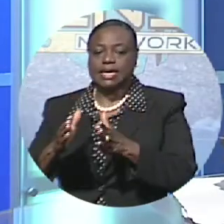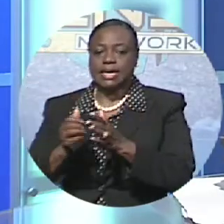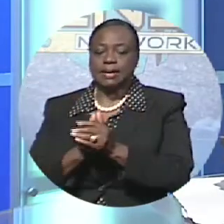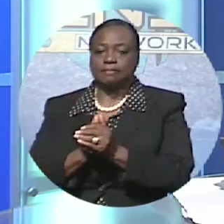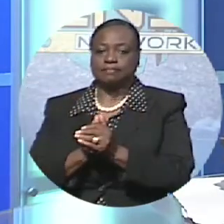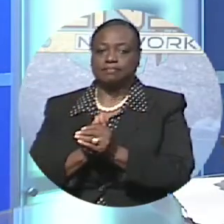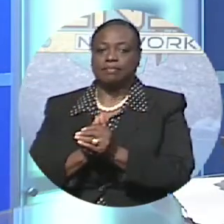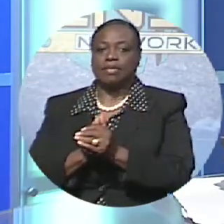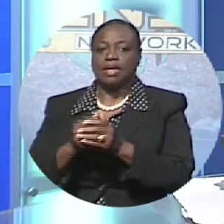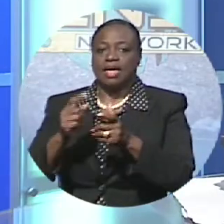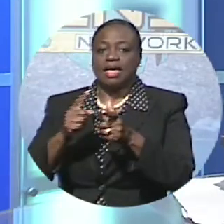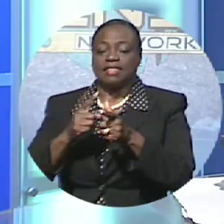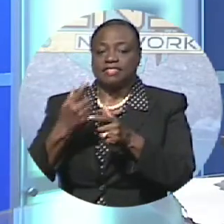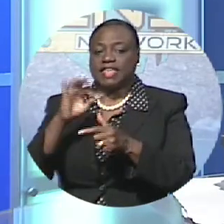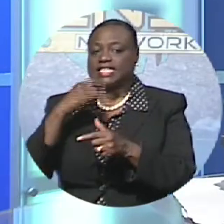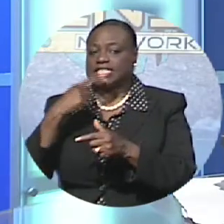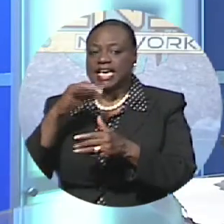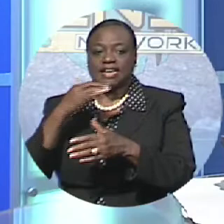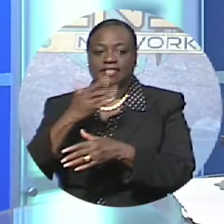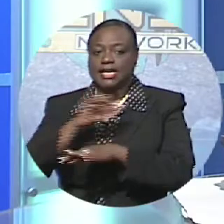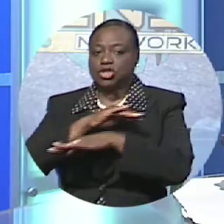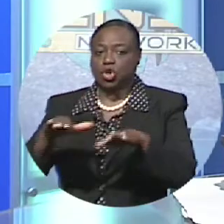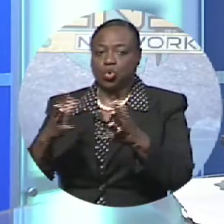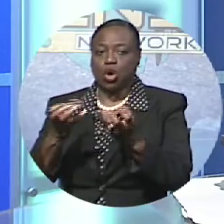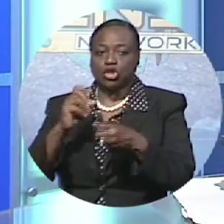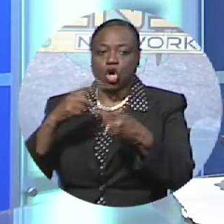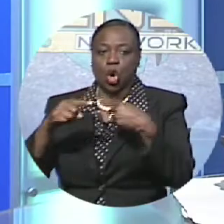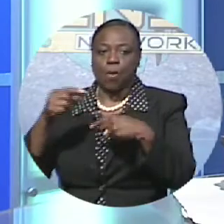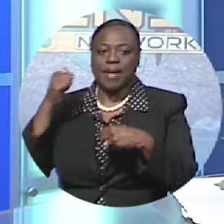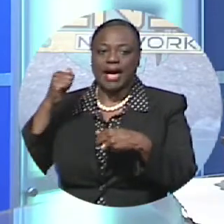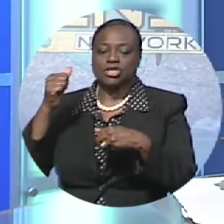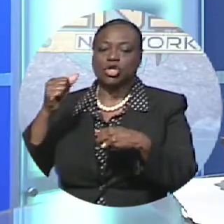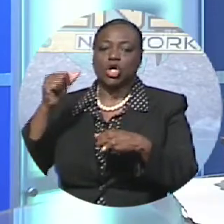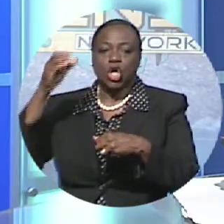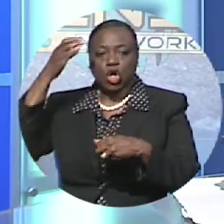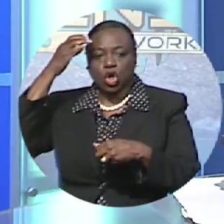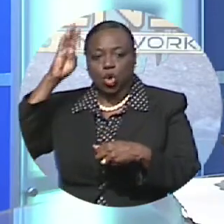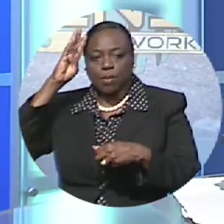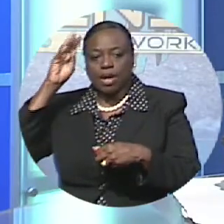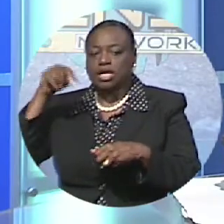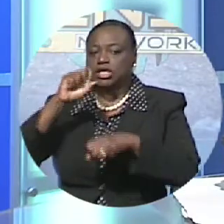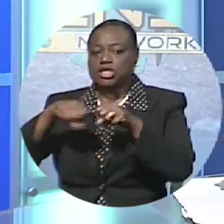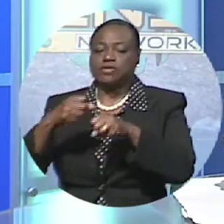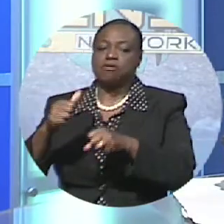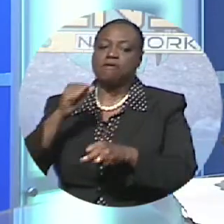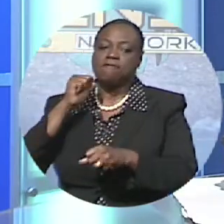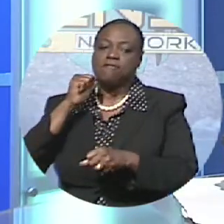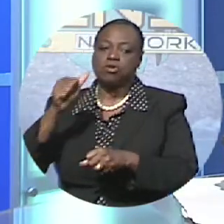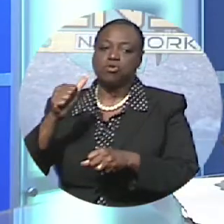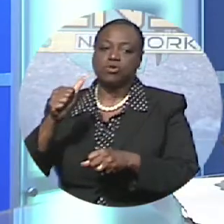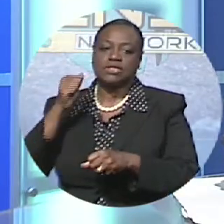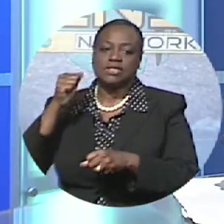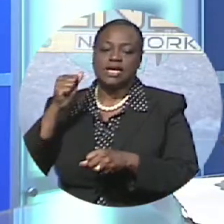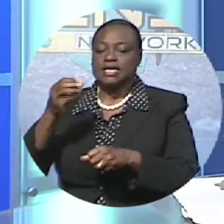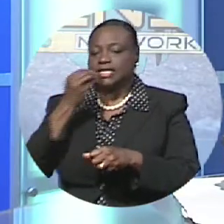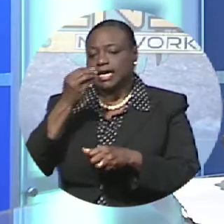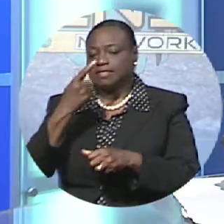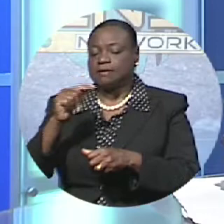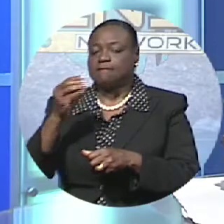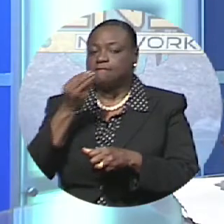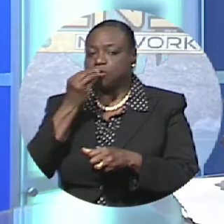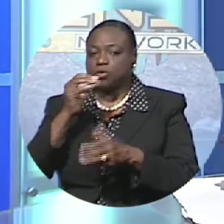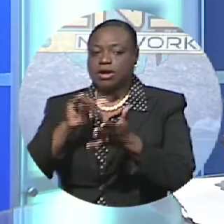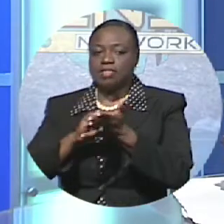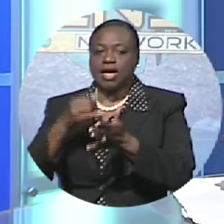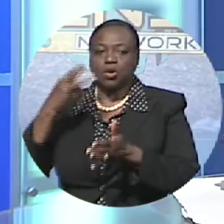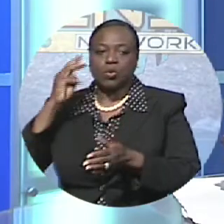relevant authorities that they did not want to return to Cuba, so they refused to eat the food provided to them. The immigration minister indicated that those migrants